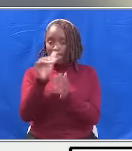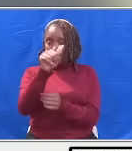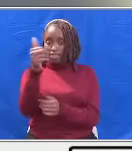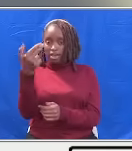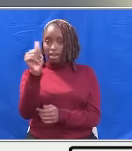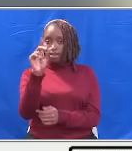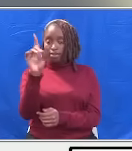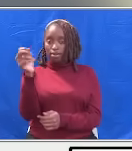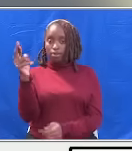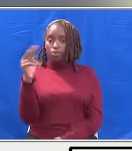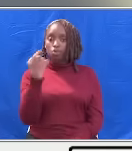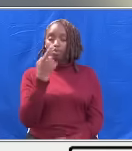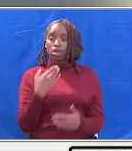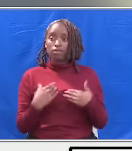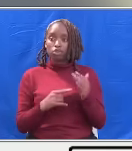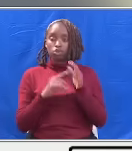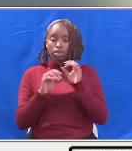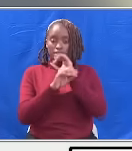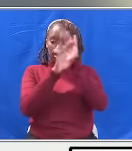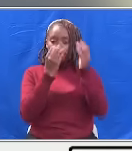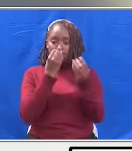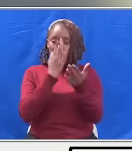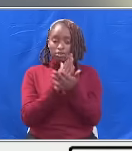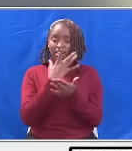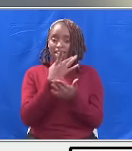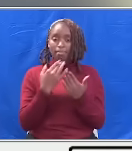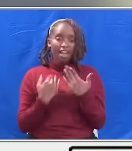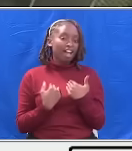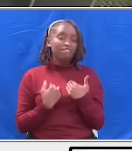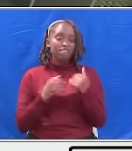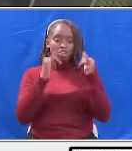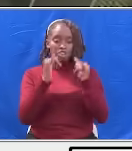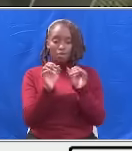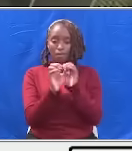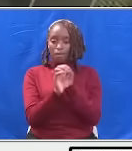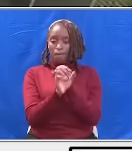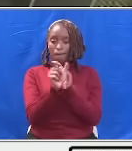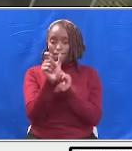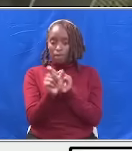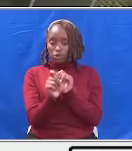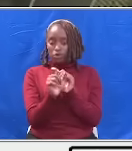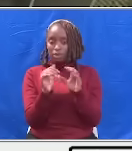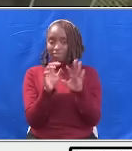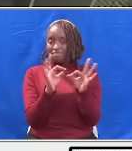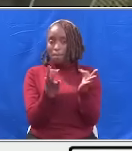Hashim Dagane, a clear indication that Dagane was not a stranger to the family.